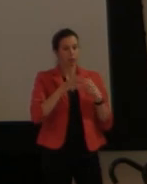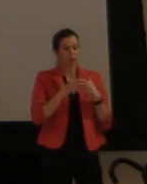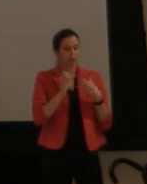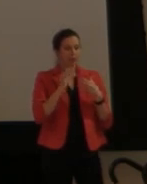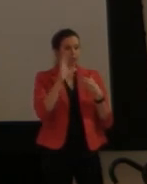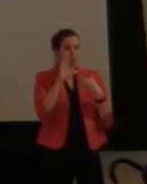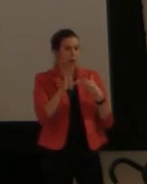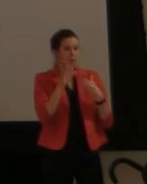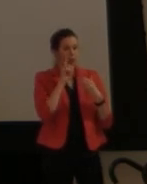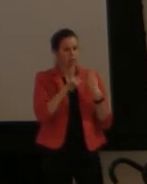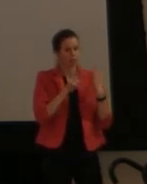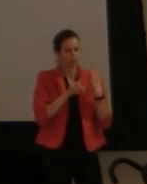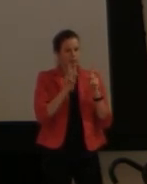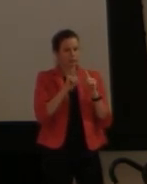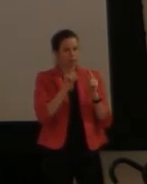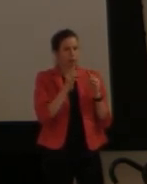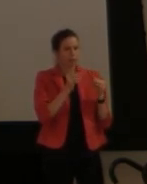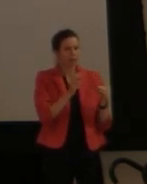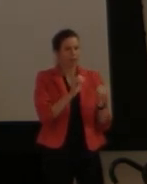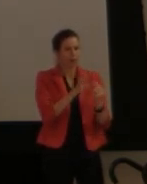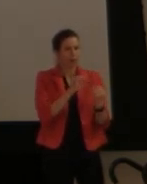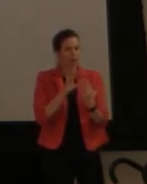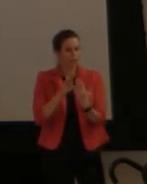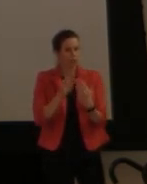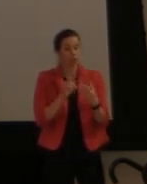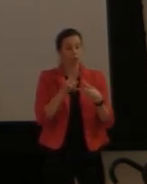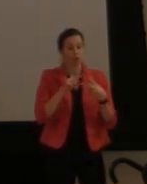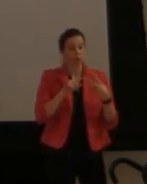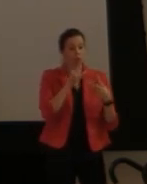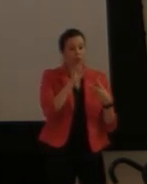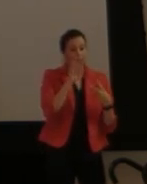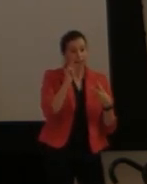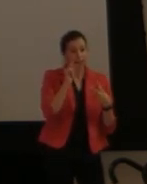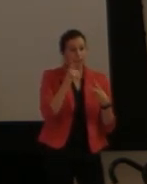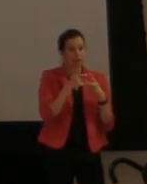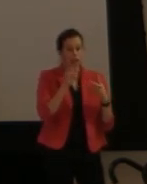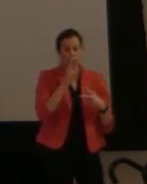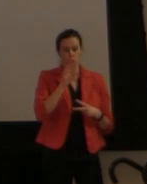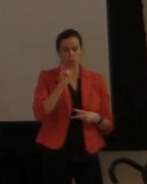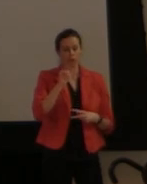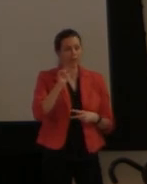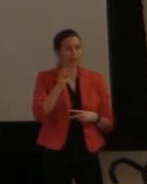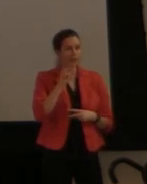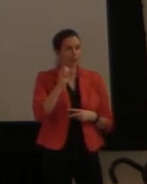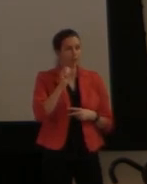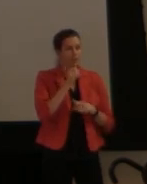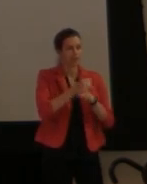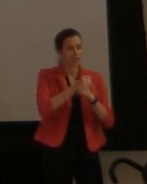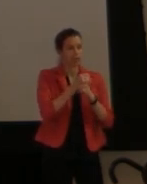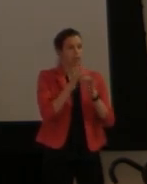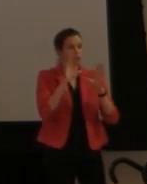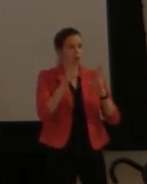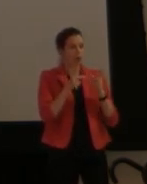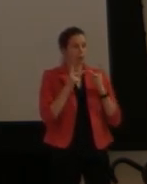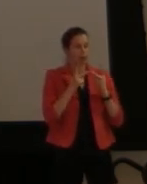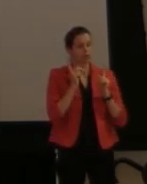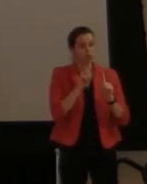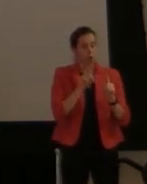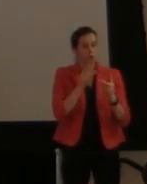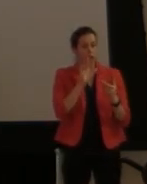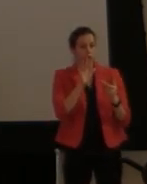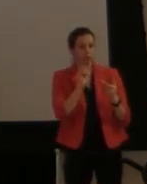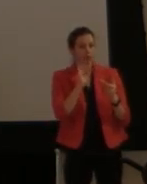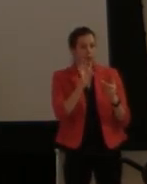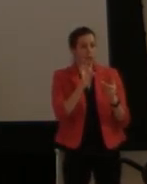into methodologies. These two links from the Williams Institute are great places to go if you are going to conduct especially